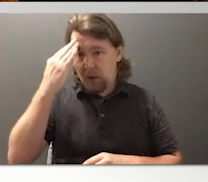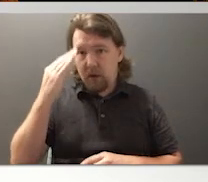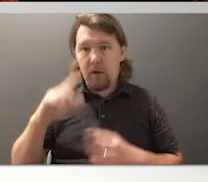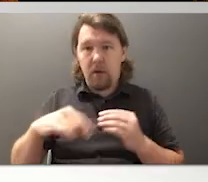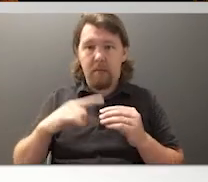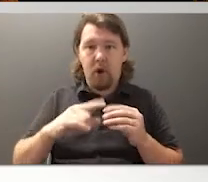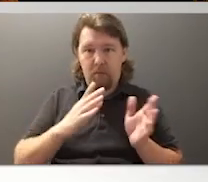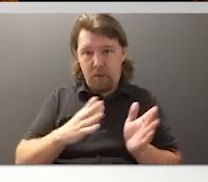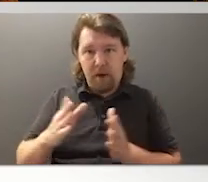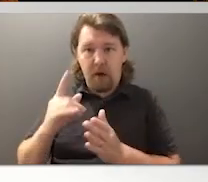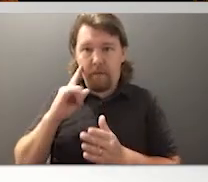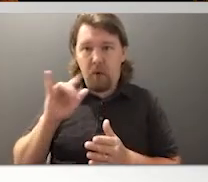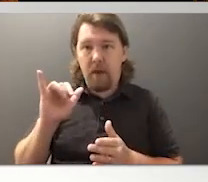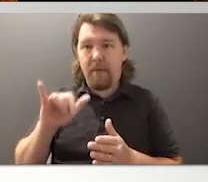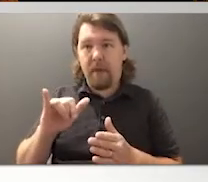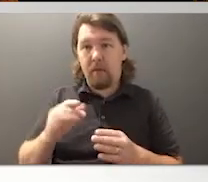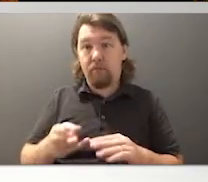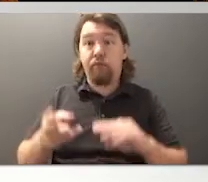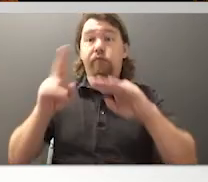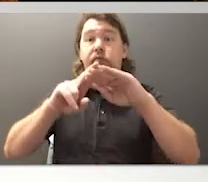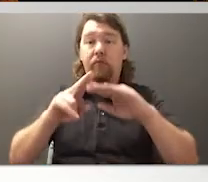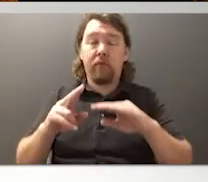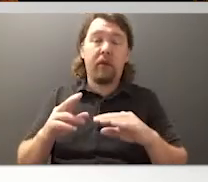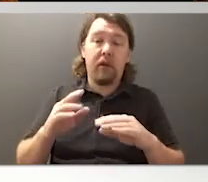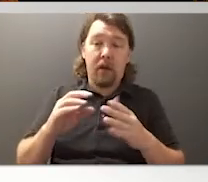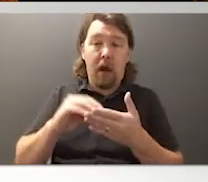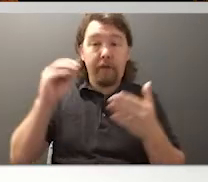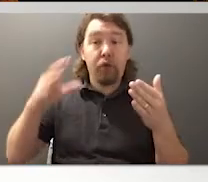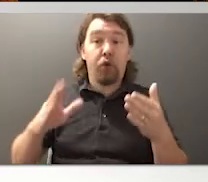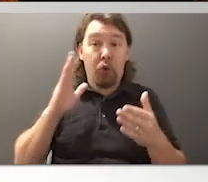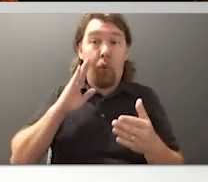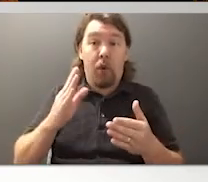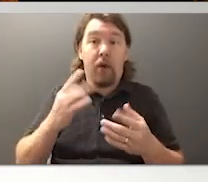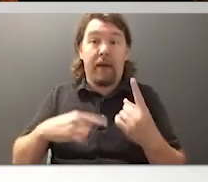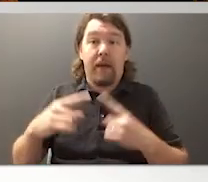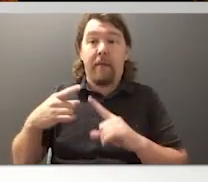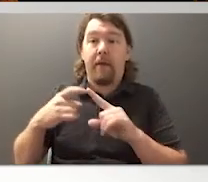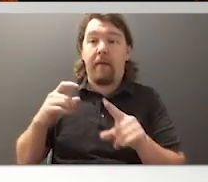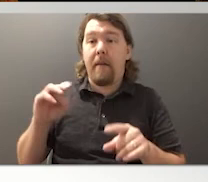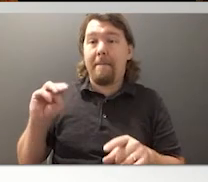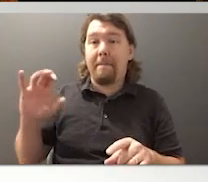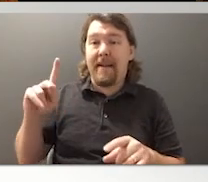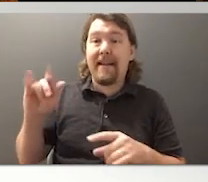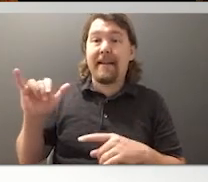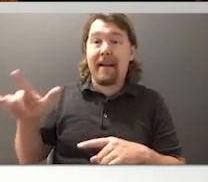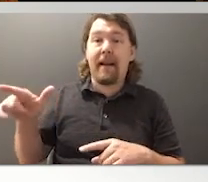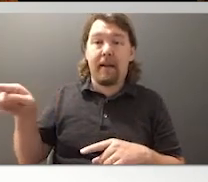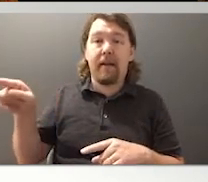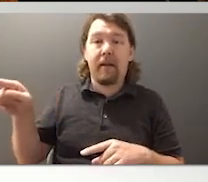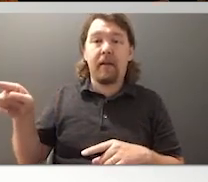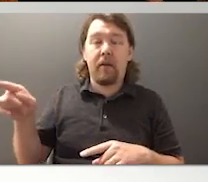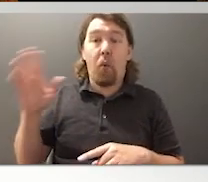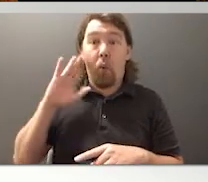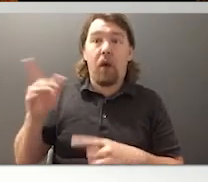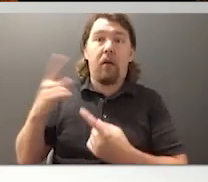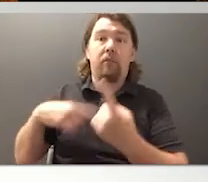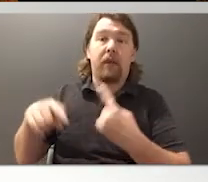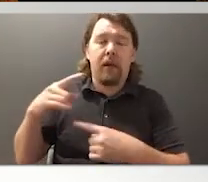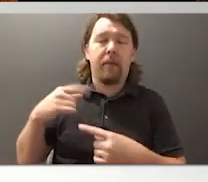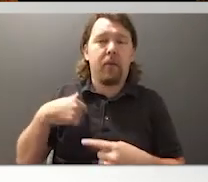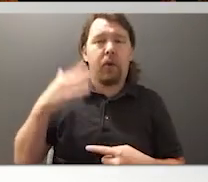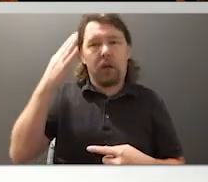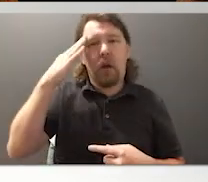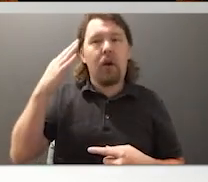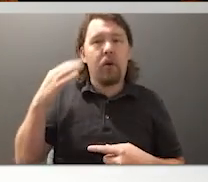we are well aware of preparing for that influx of students that will start coming in from